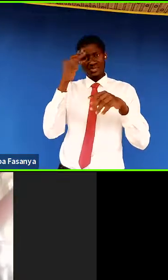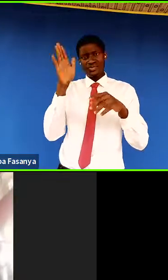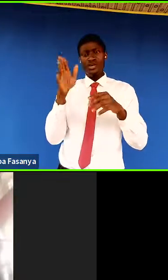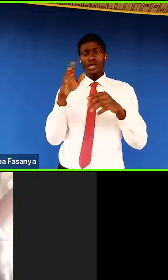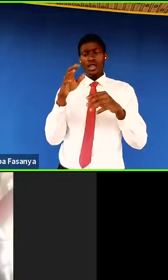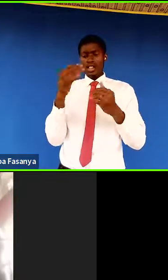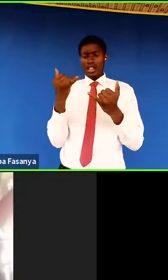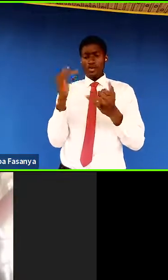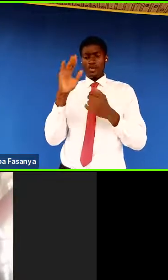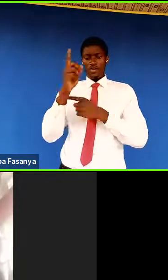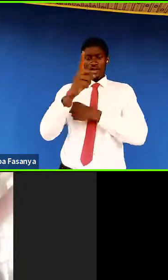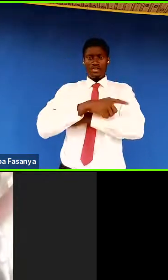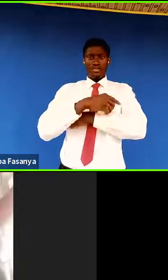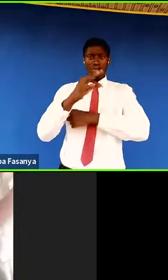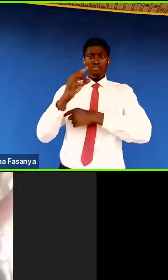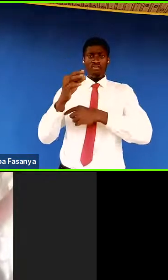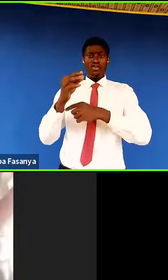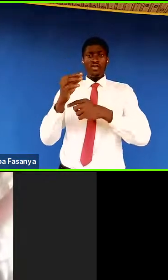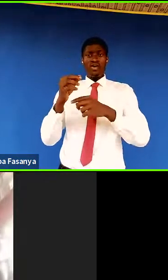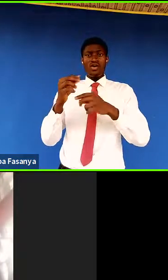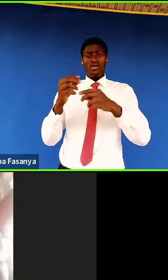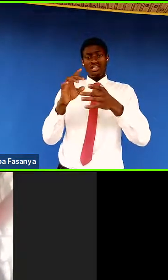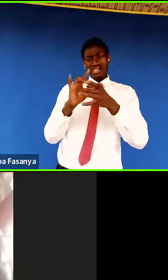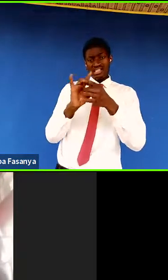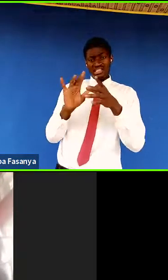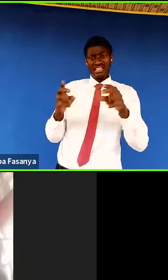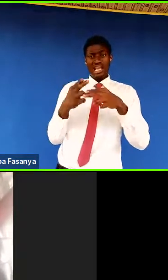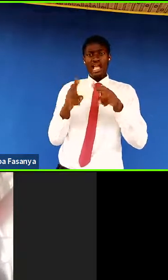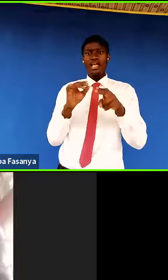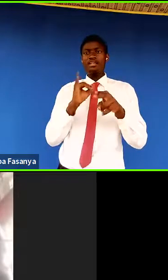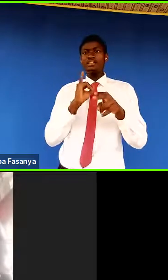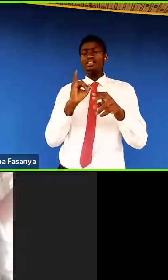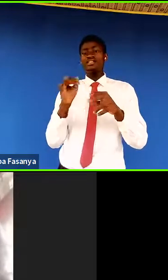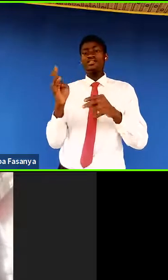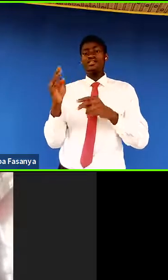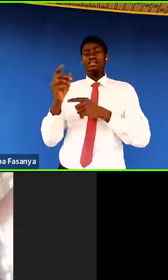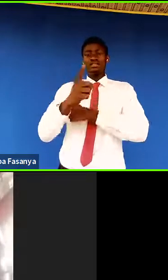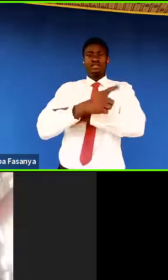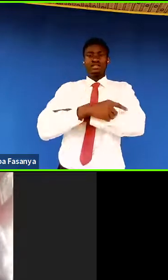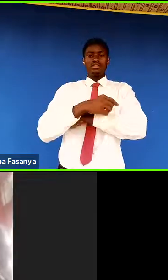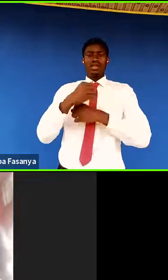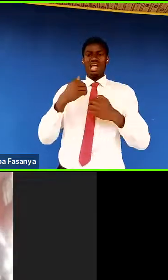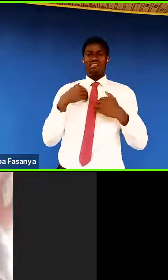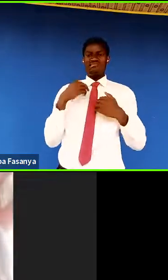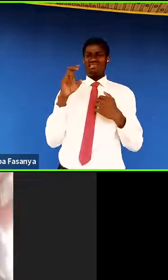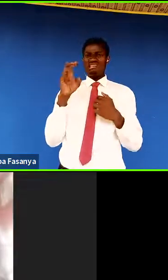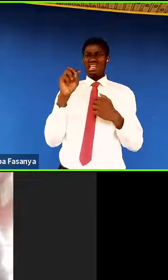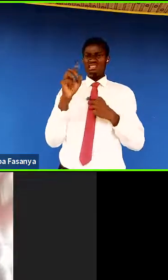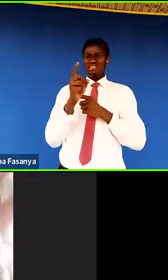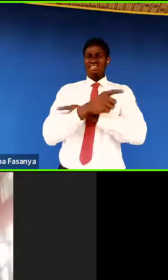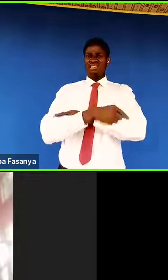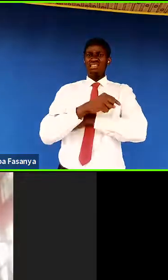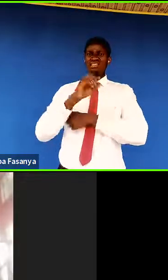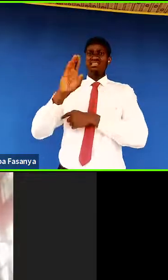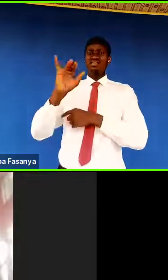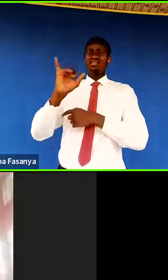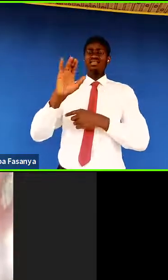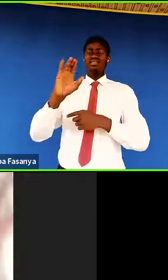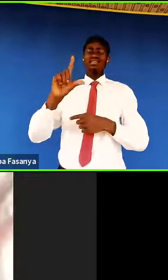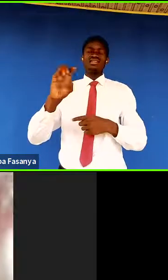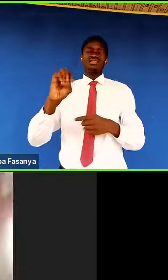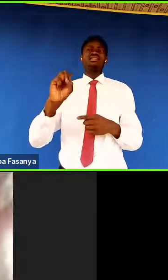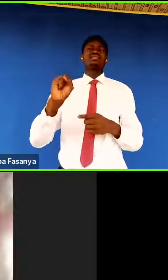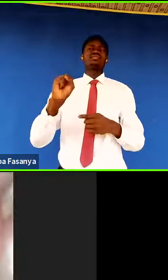days. Okay, if you have a 30-day cycle, you ovulate around 16 days. Okay, We need volume from you,